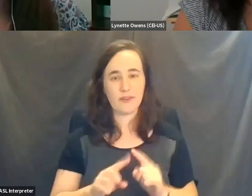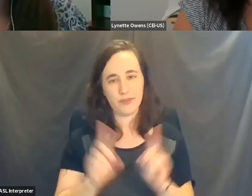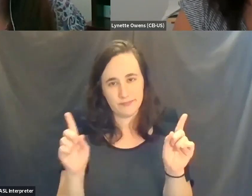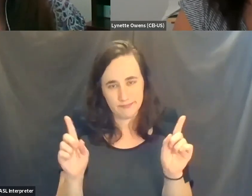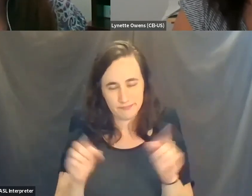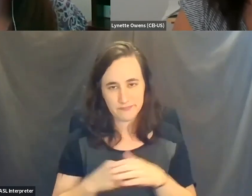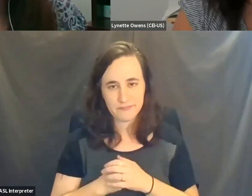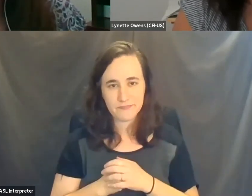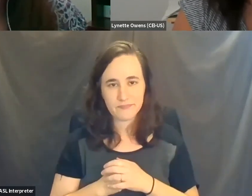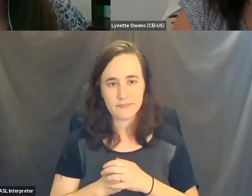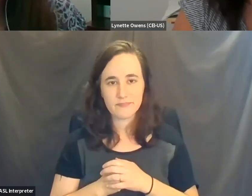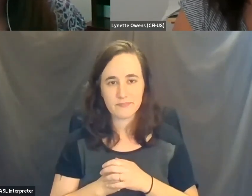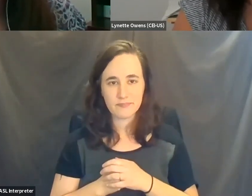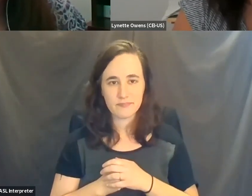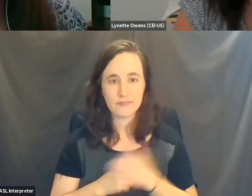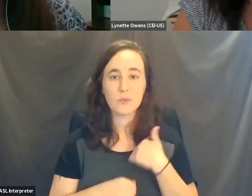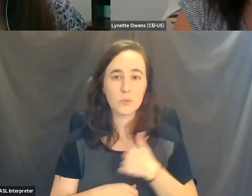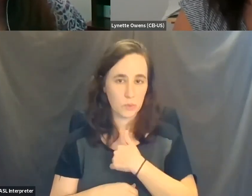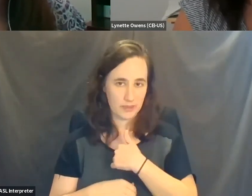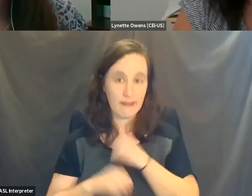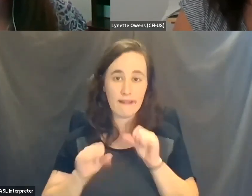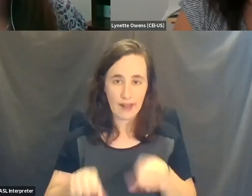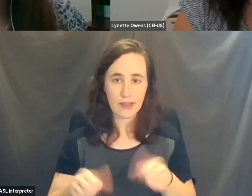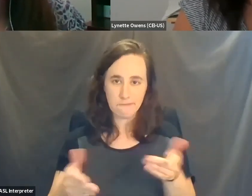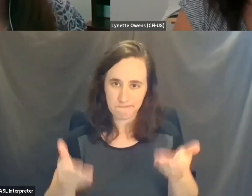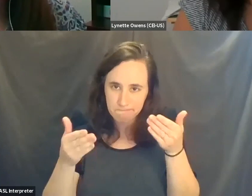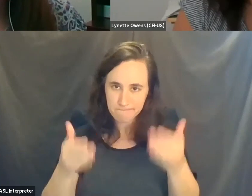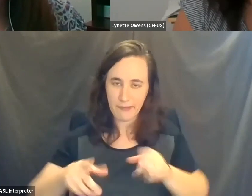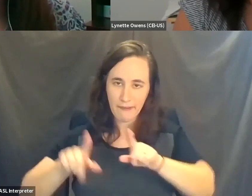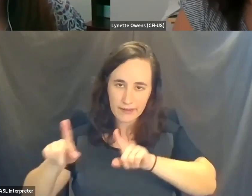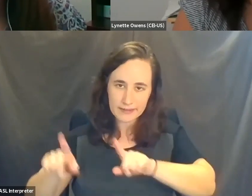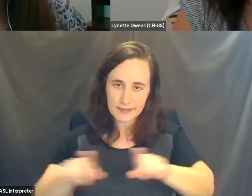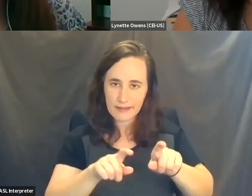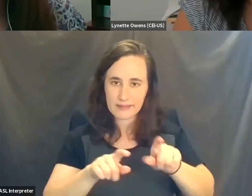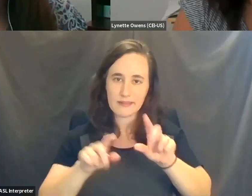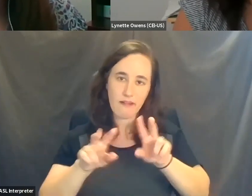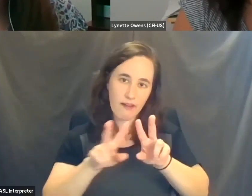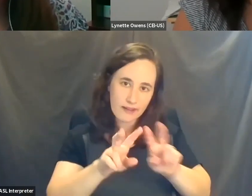We're going to be able to assess so we can have that sort of data.